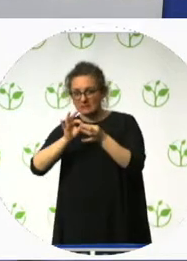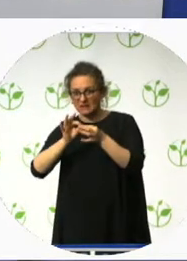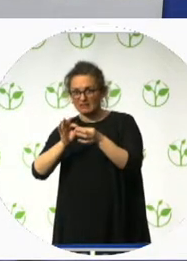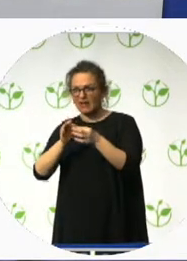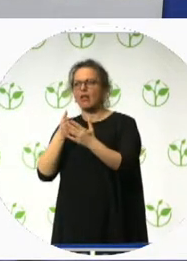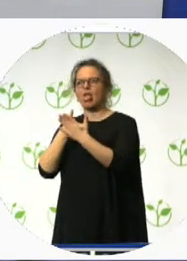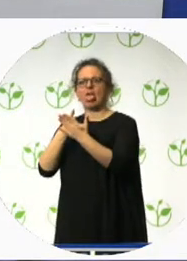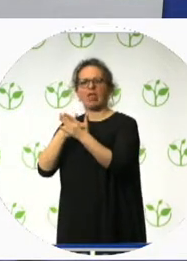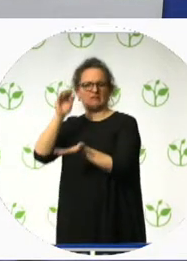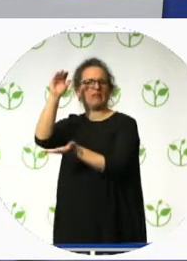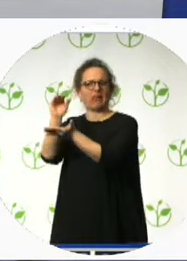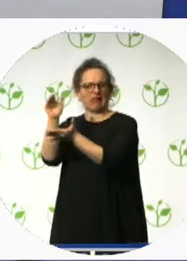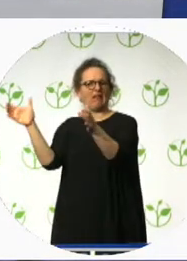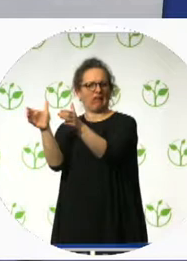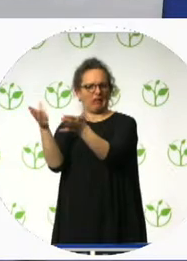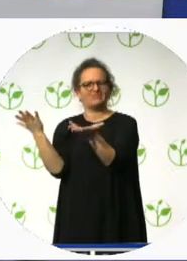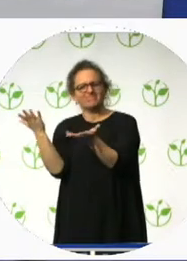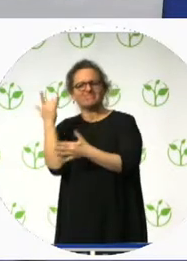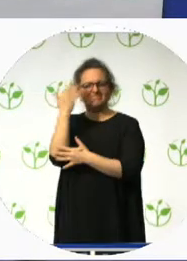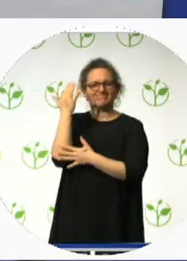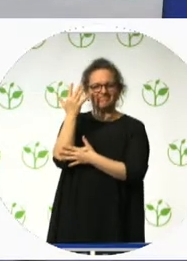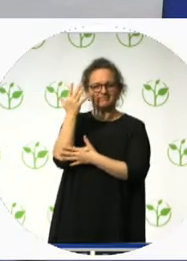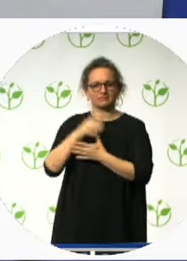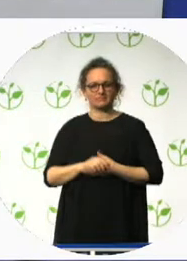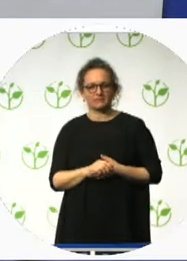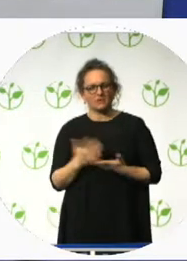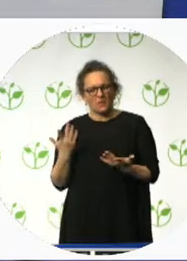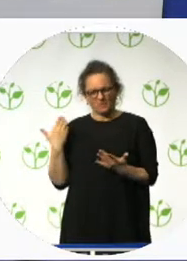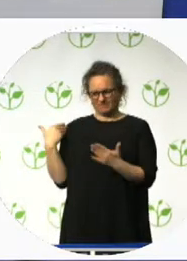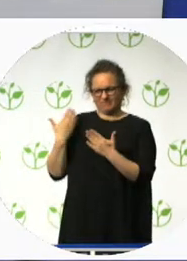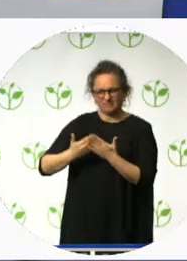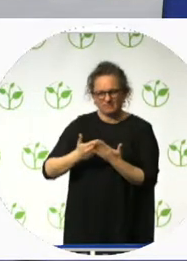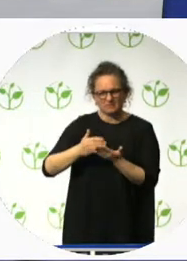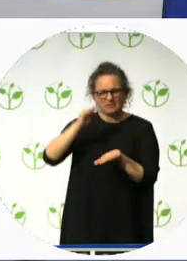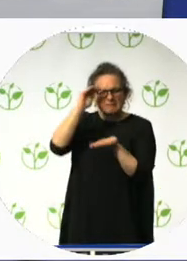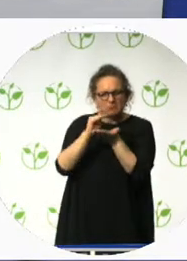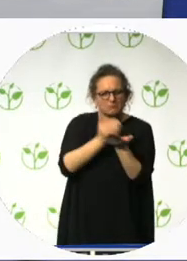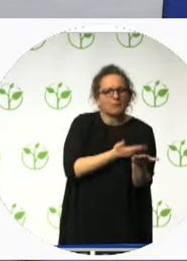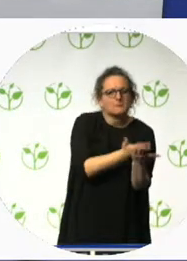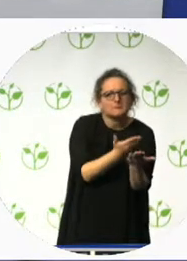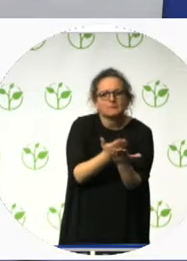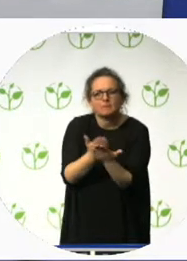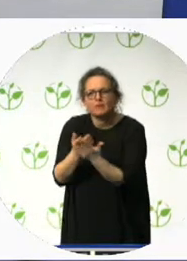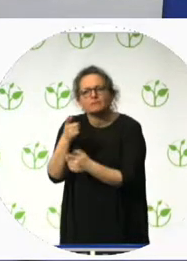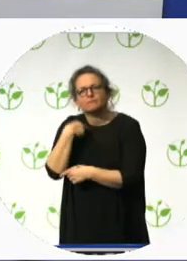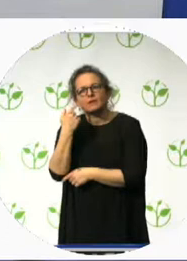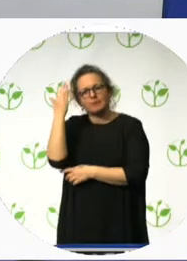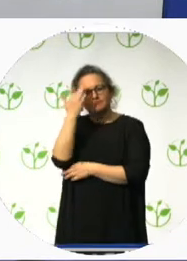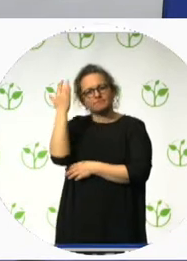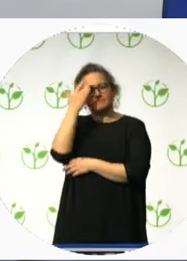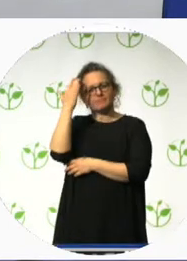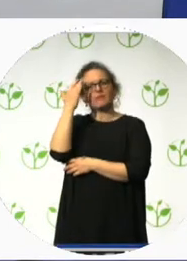up an adult center for deaf with all the offers are in sign